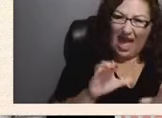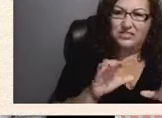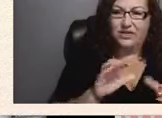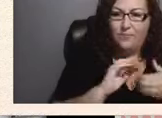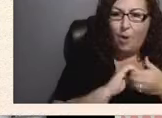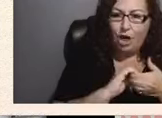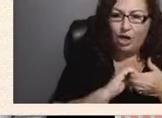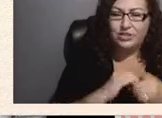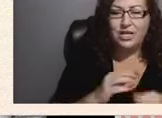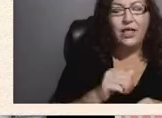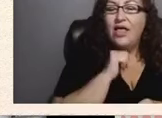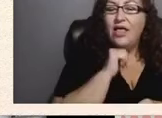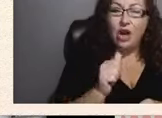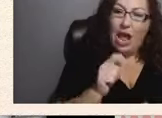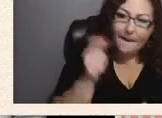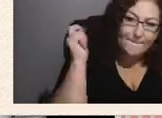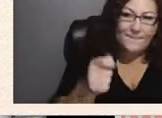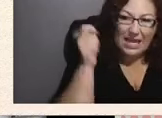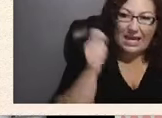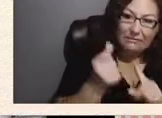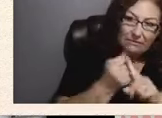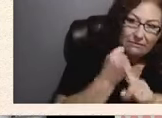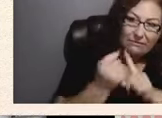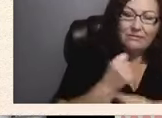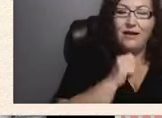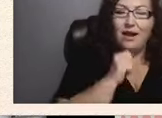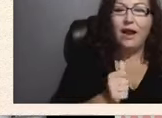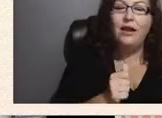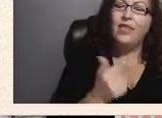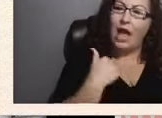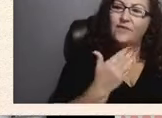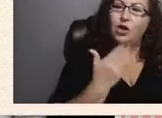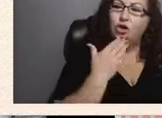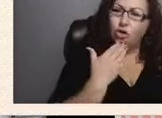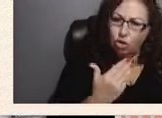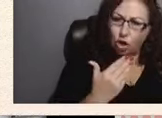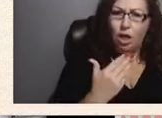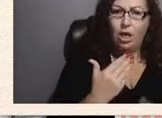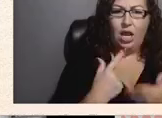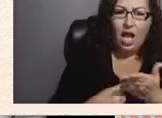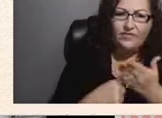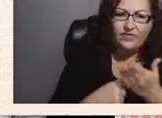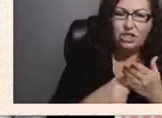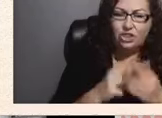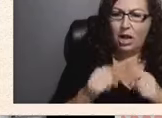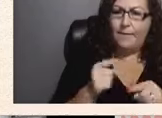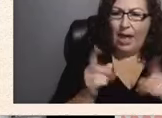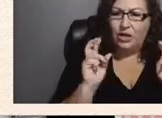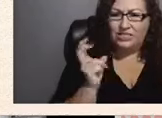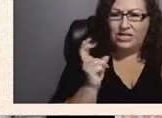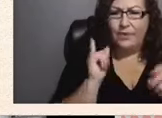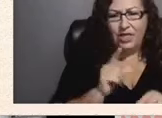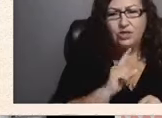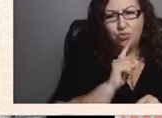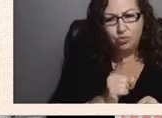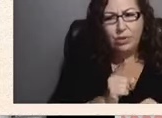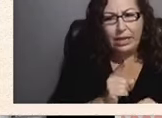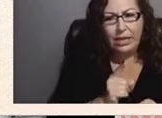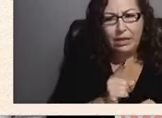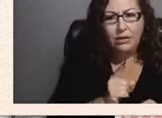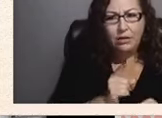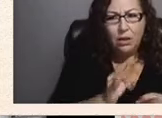not beating him over the head, right? They're having a good, solid conversation about a topic that is really near and dear to them